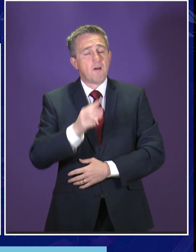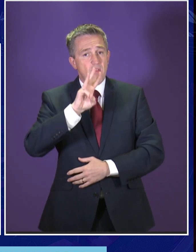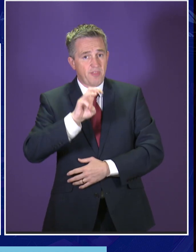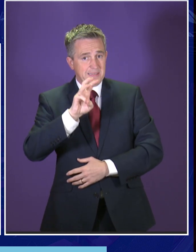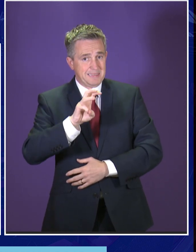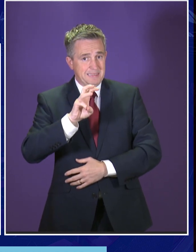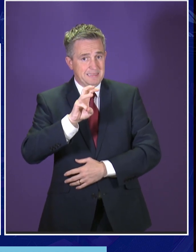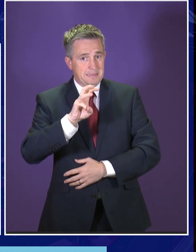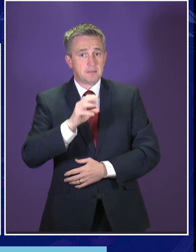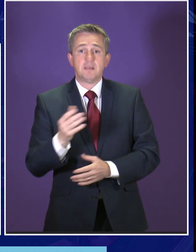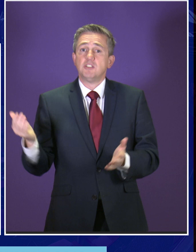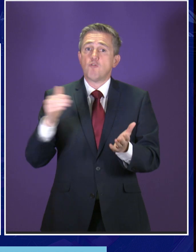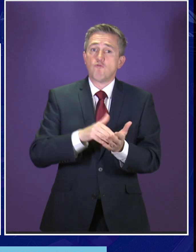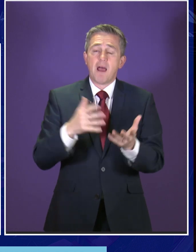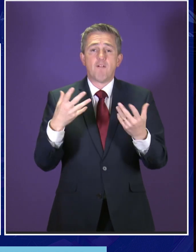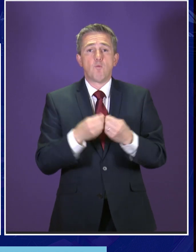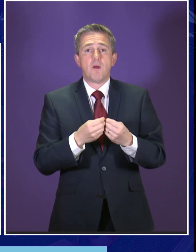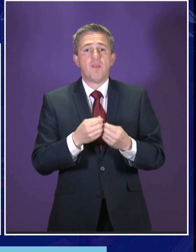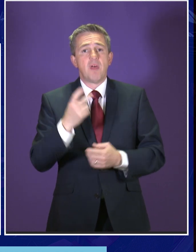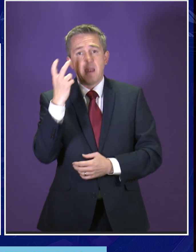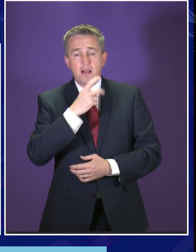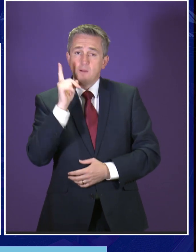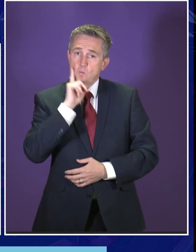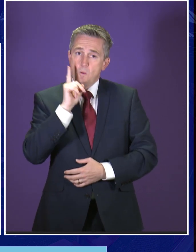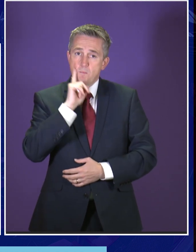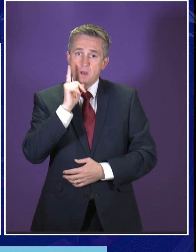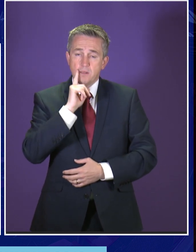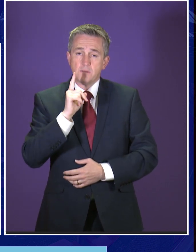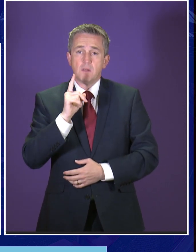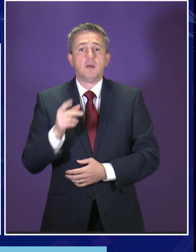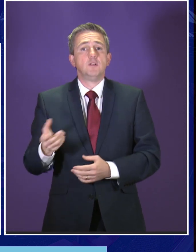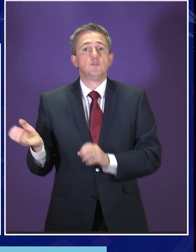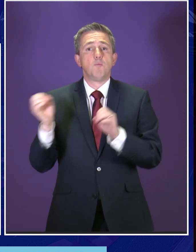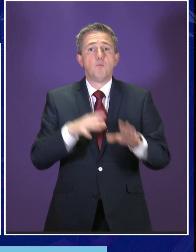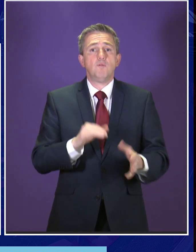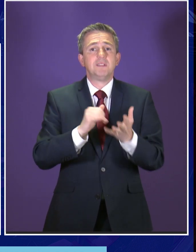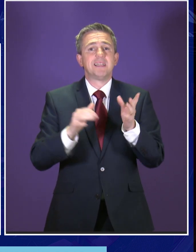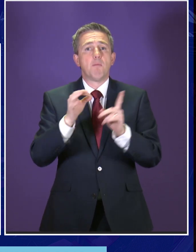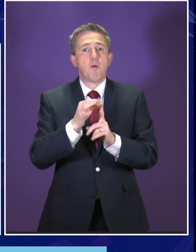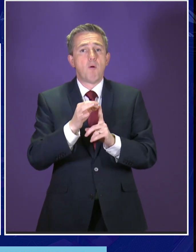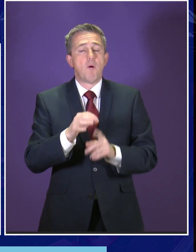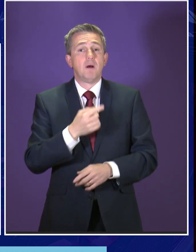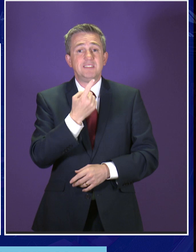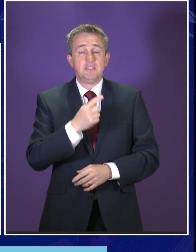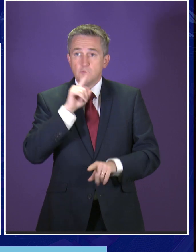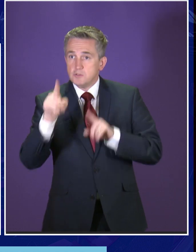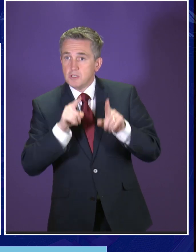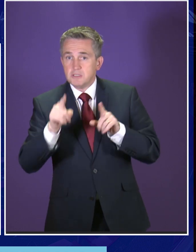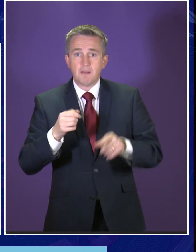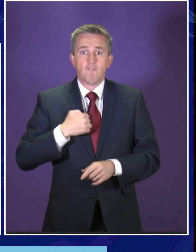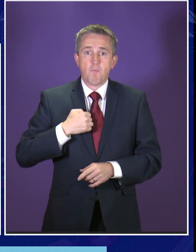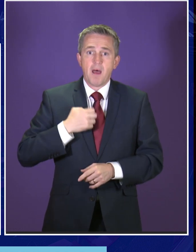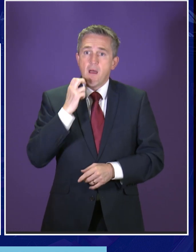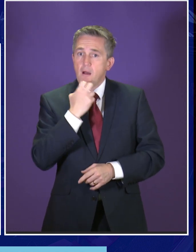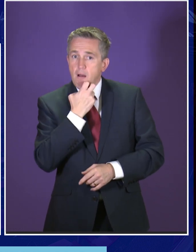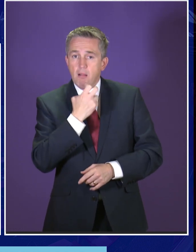accompanied an elderly lady to get a free passage to Singapore, where she was searching for her brothers, my uncles, who were already